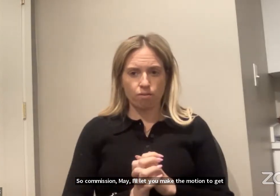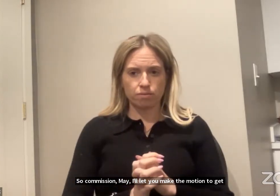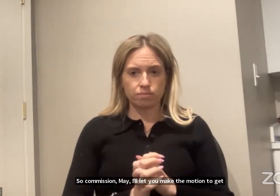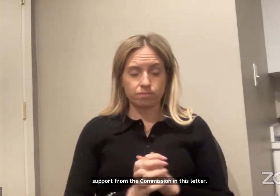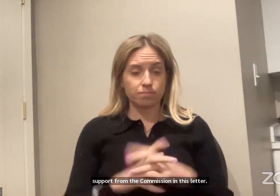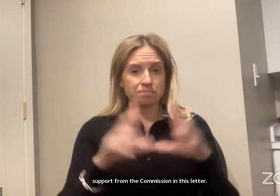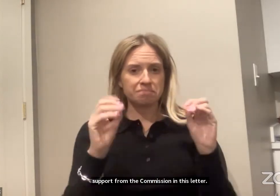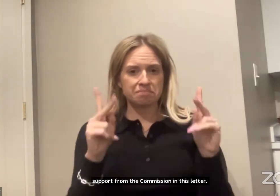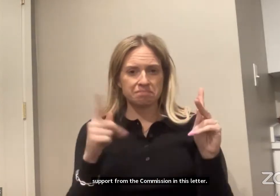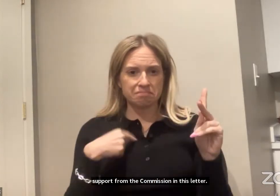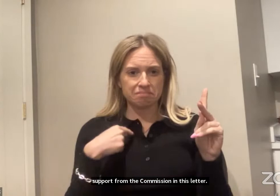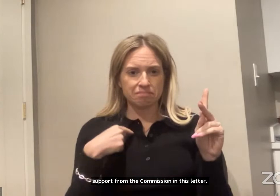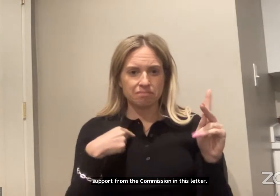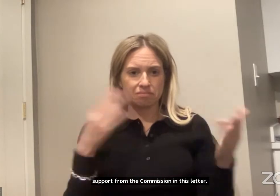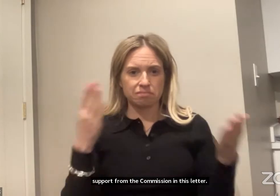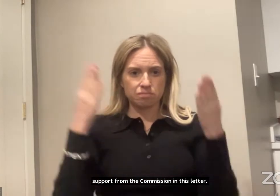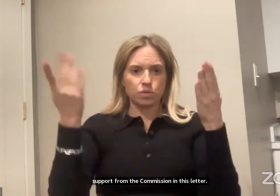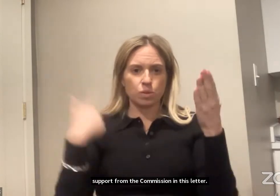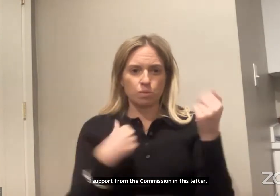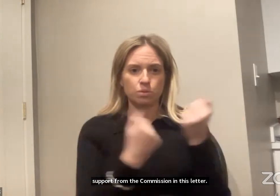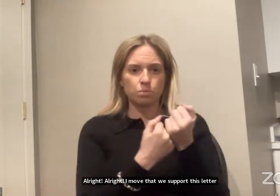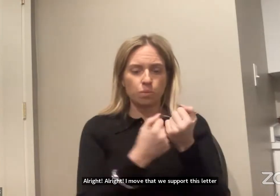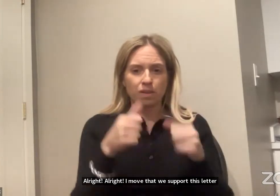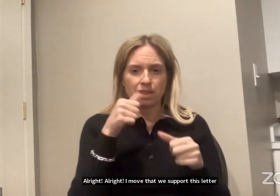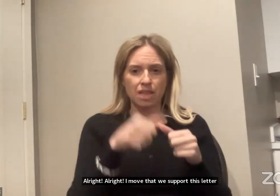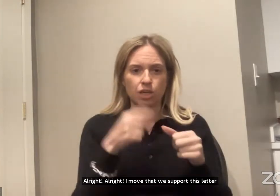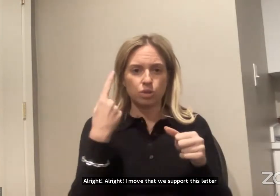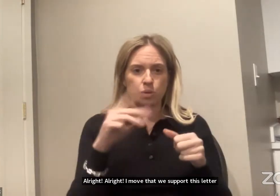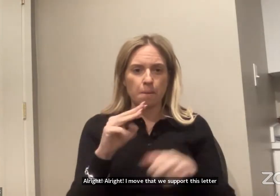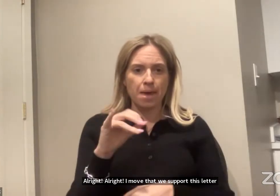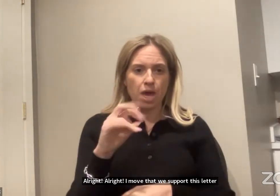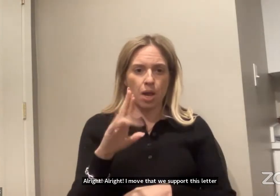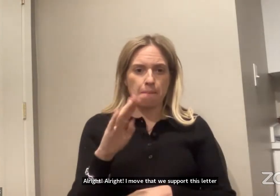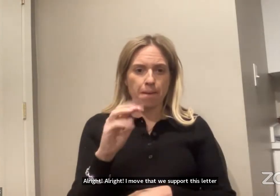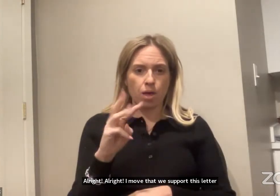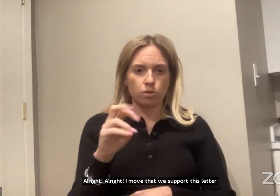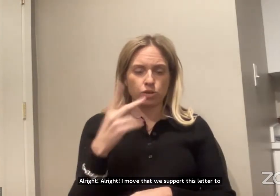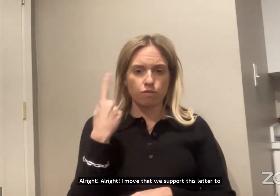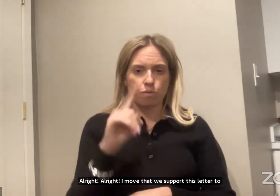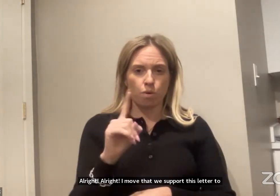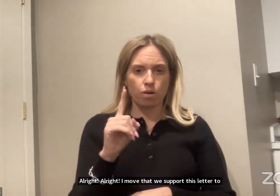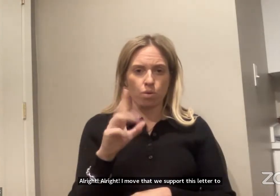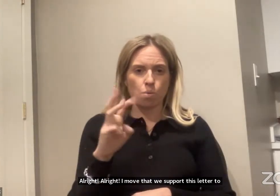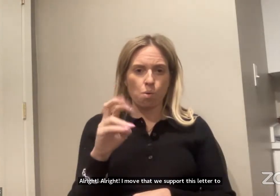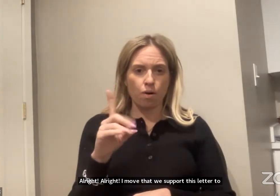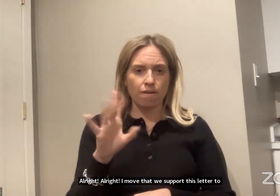All right, I move that we support this letter to Mayor Bowser in regard to Ward 5 budget request.